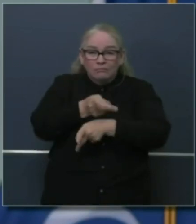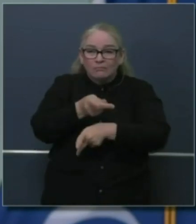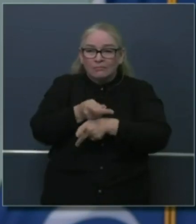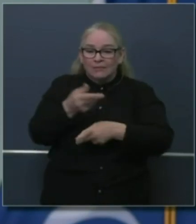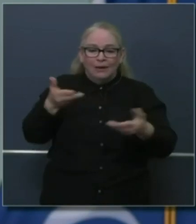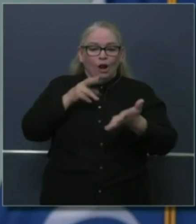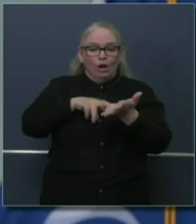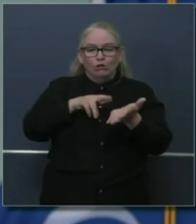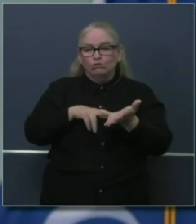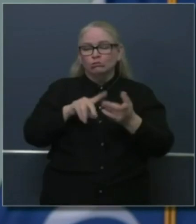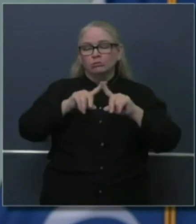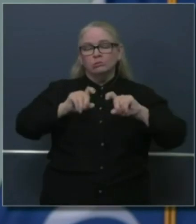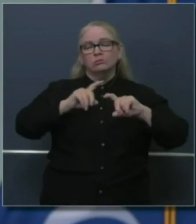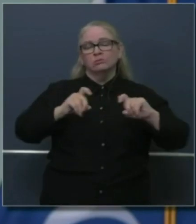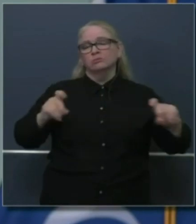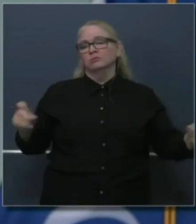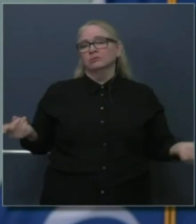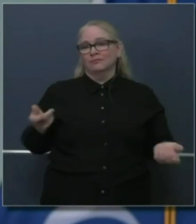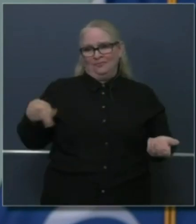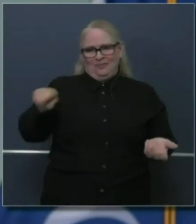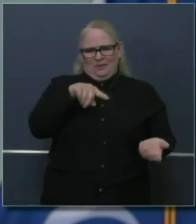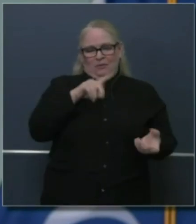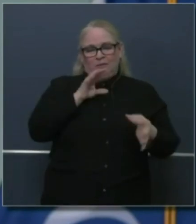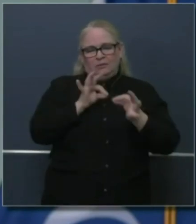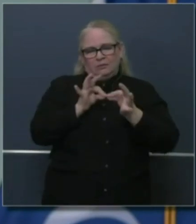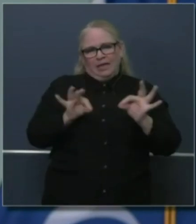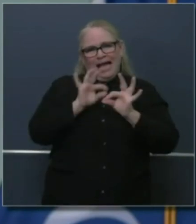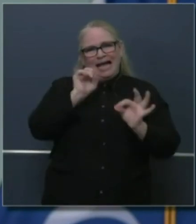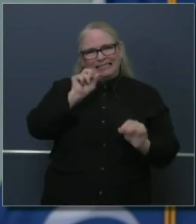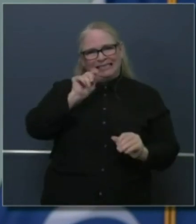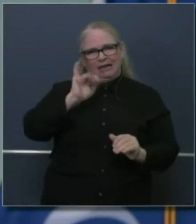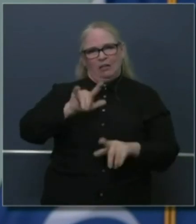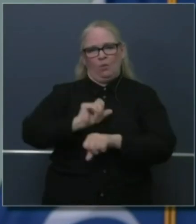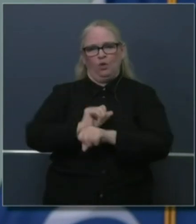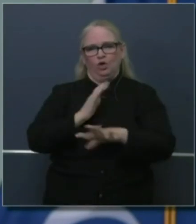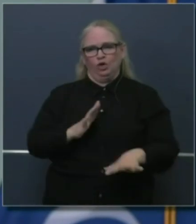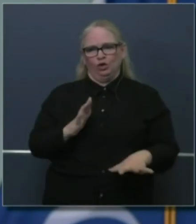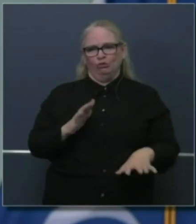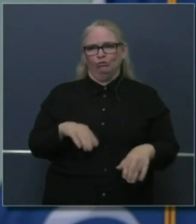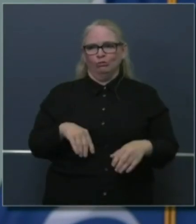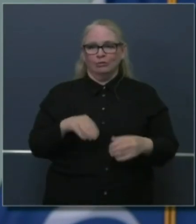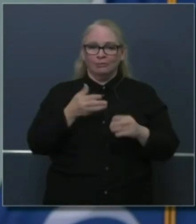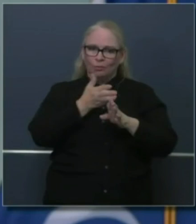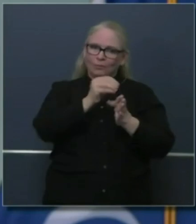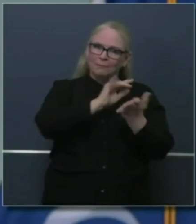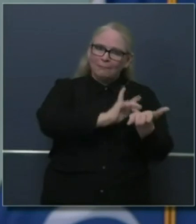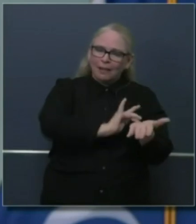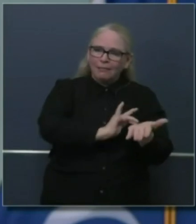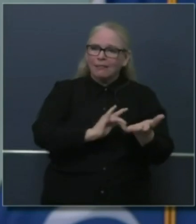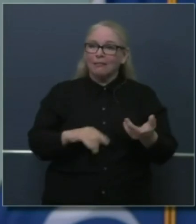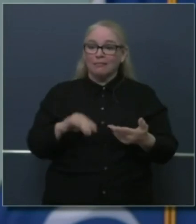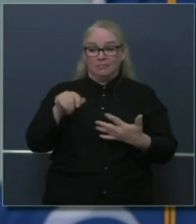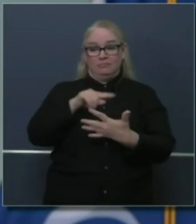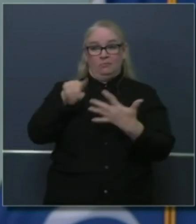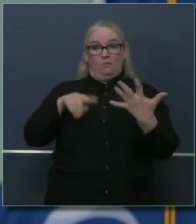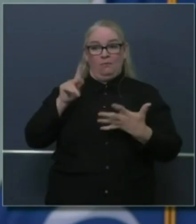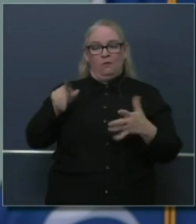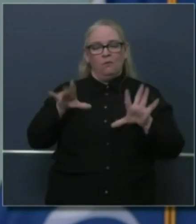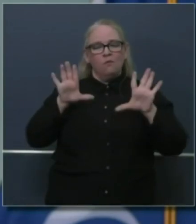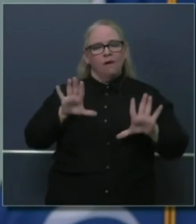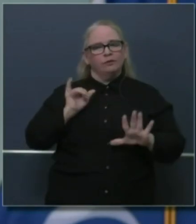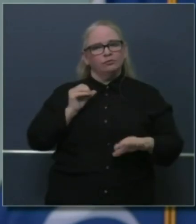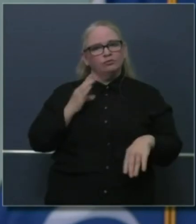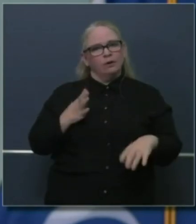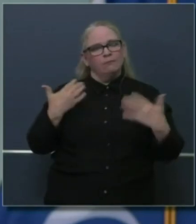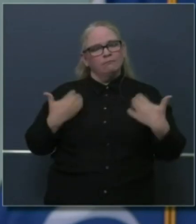these heroes, the skilled nursing facilities, and the incredible work those men and women are doing in our assisted living facilities to take care